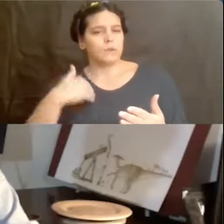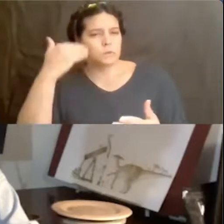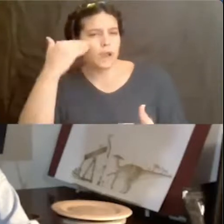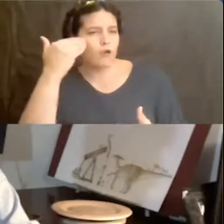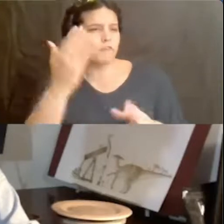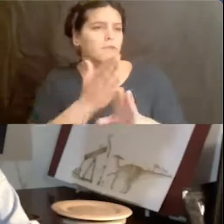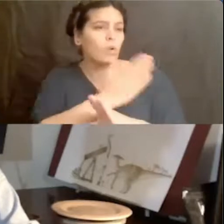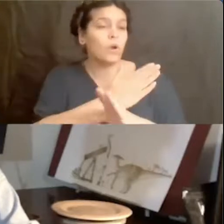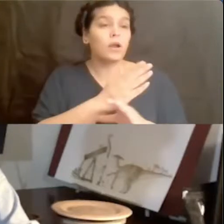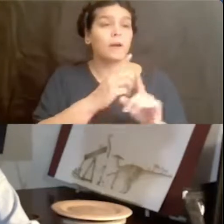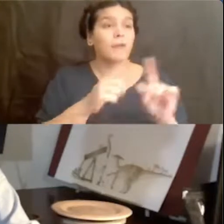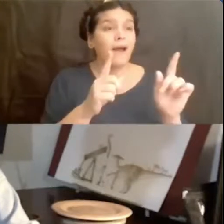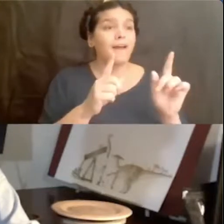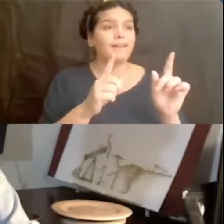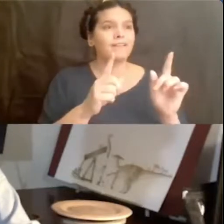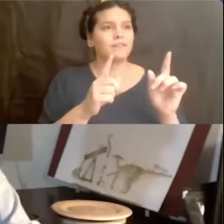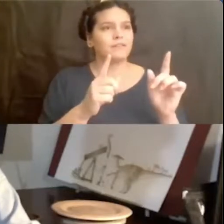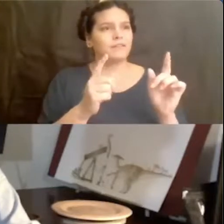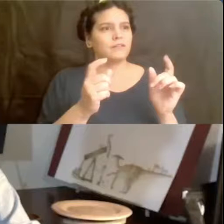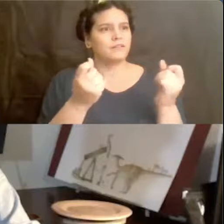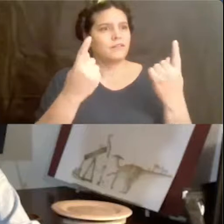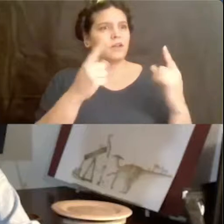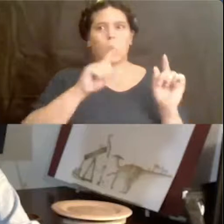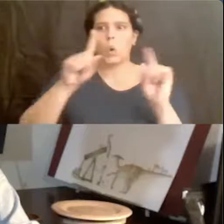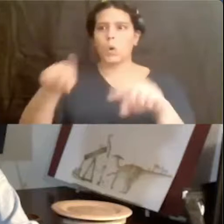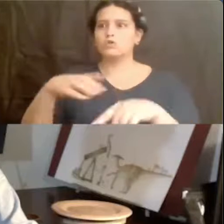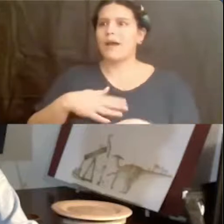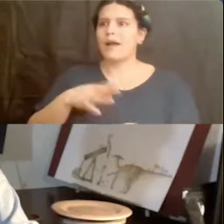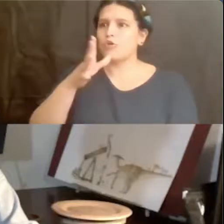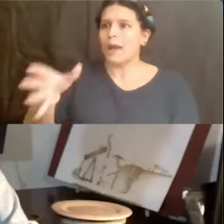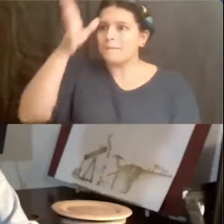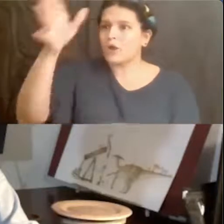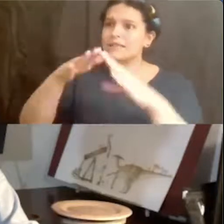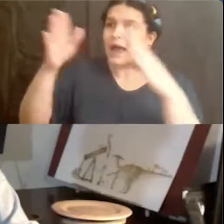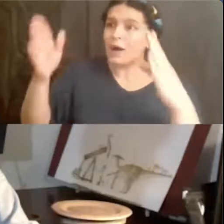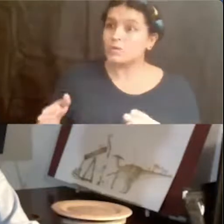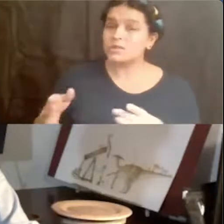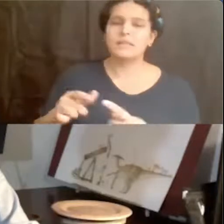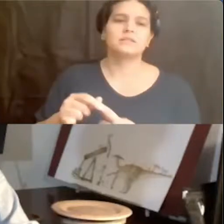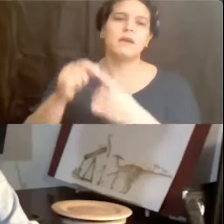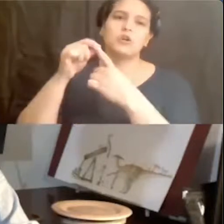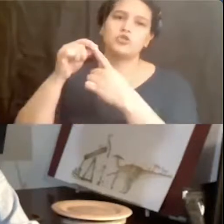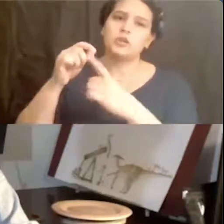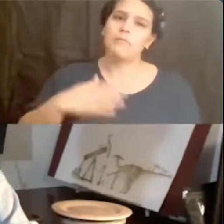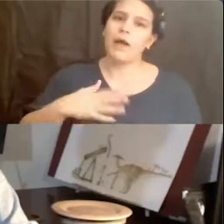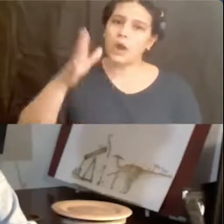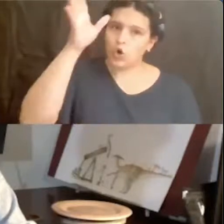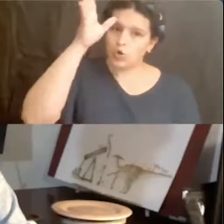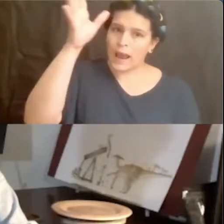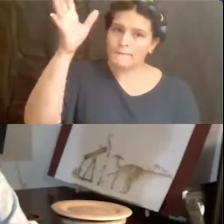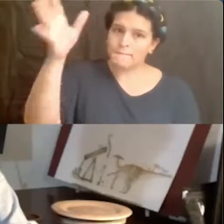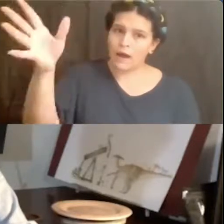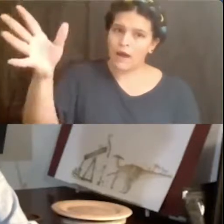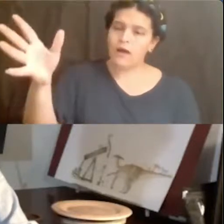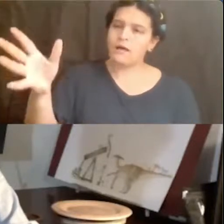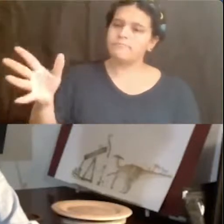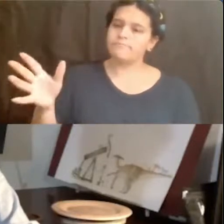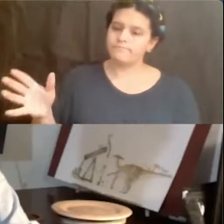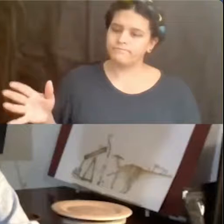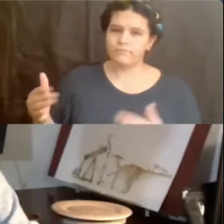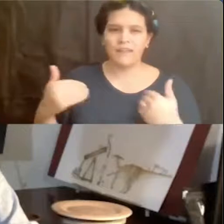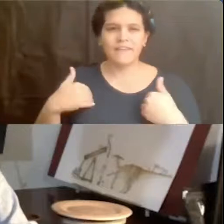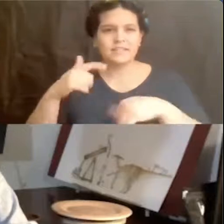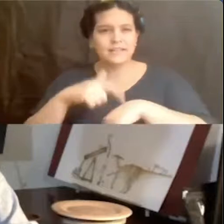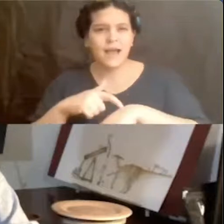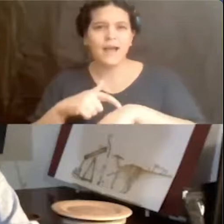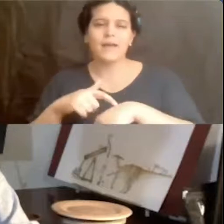with my grandparents is really where I kind of, and especially my grandpa, just spending time with him